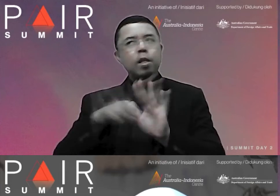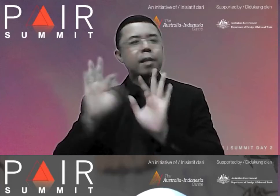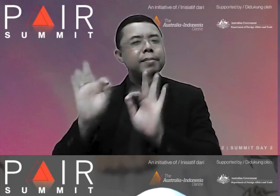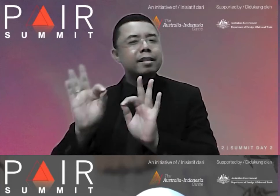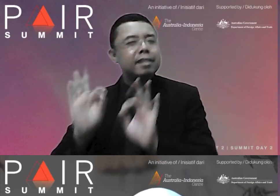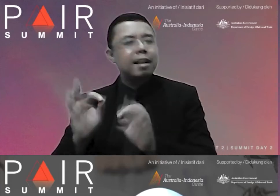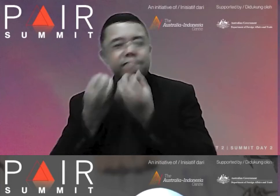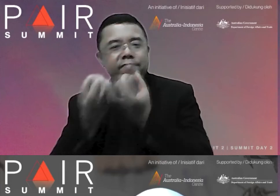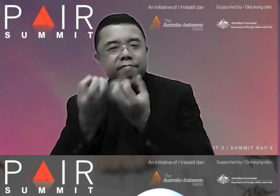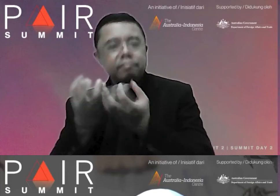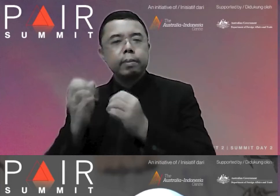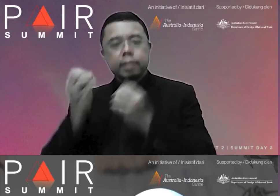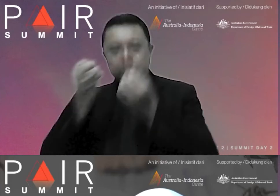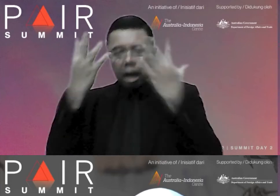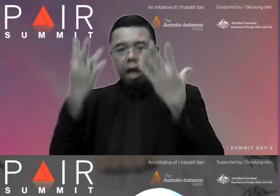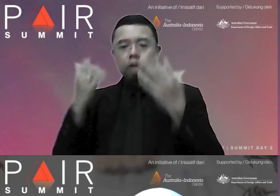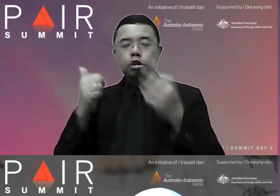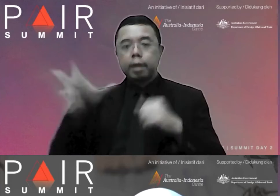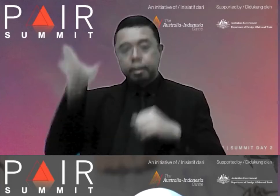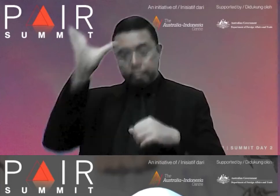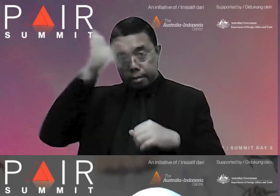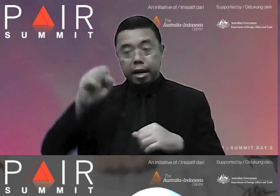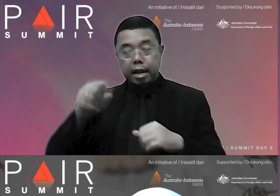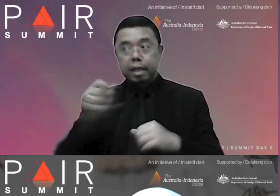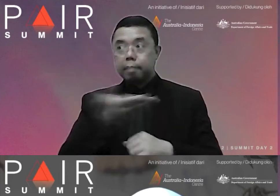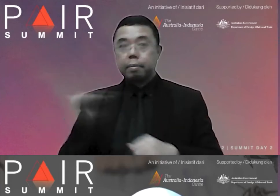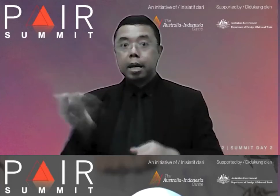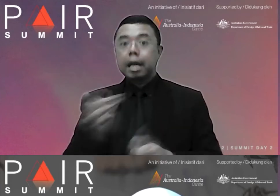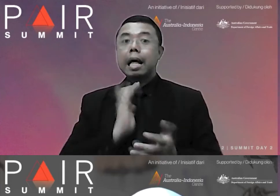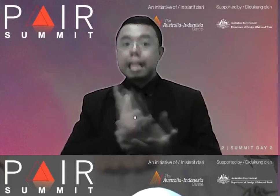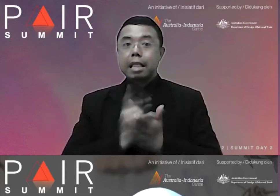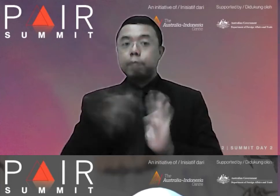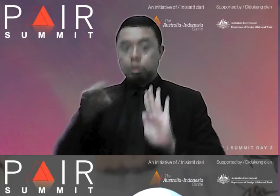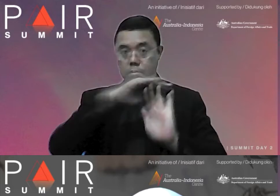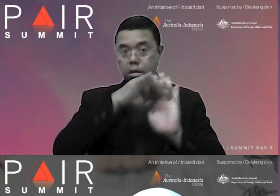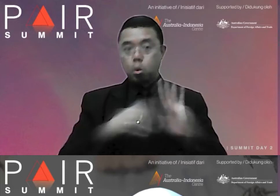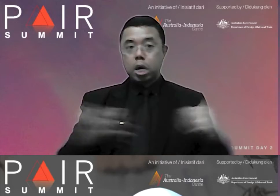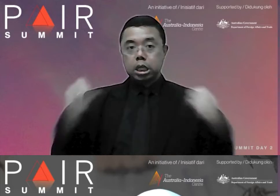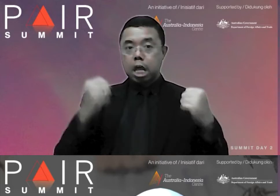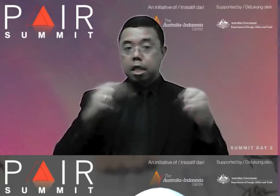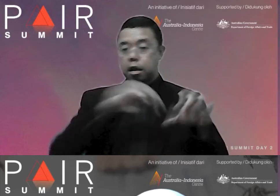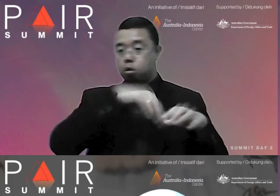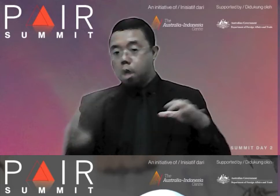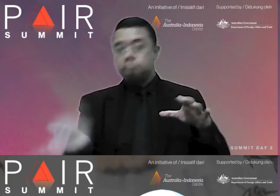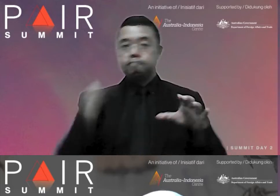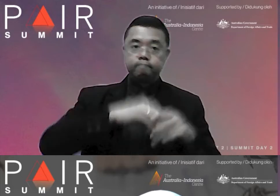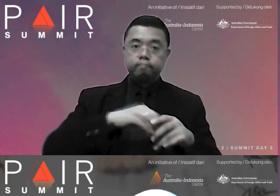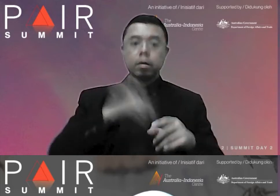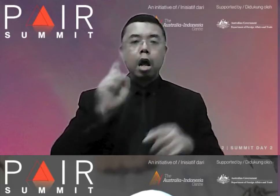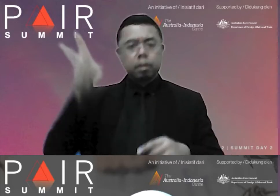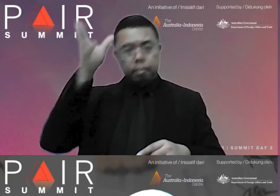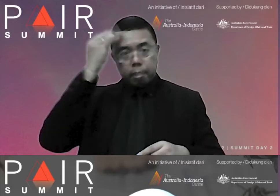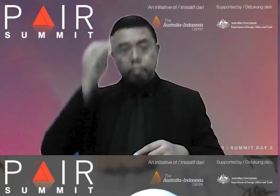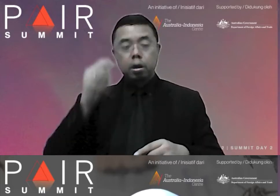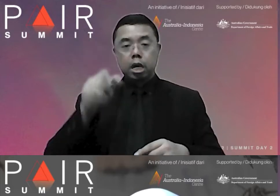protocols well. And not to mention that we need to understand that wearing the hazmat, okay, Right. full hazmat